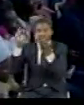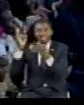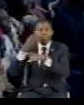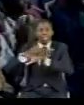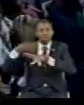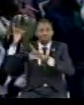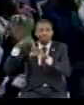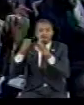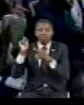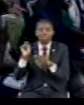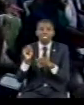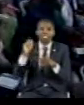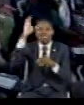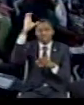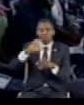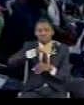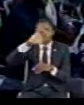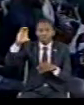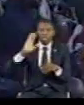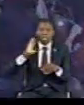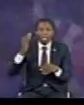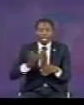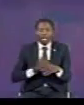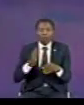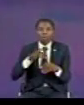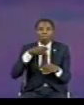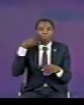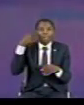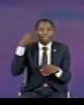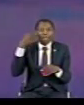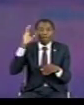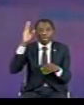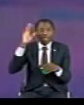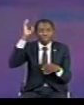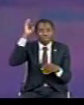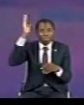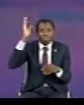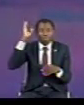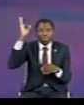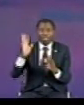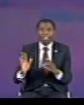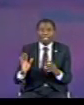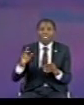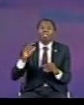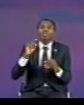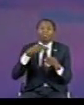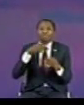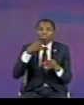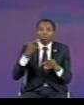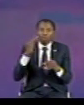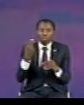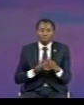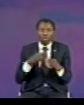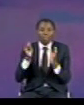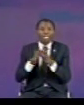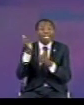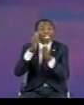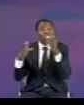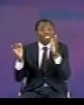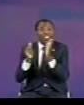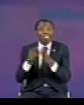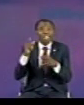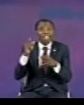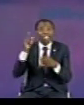And our pastor told us some time ago that anything God cannot do does not exist. And